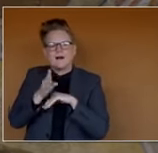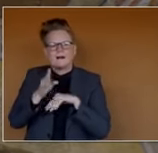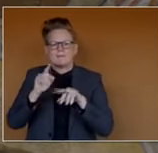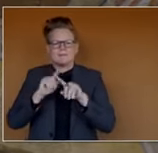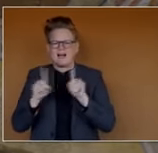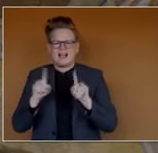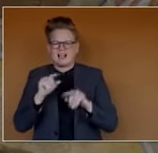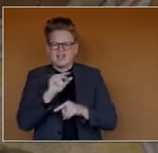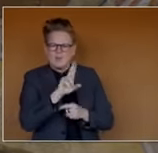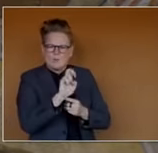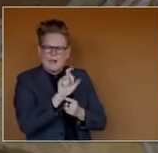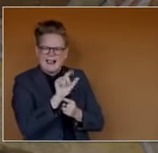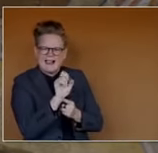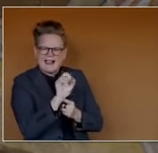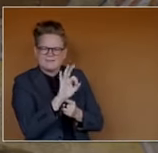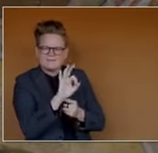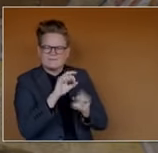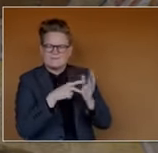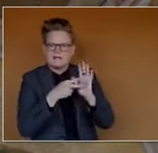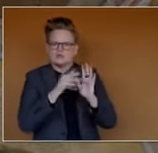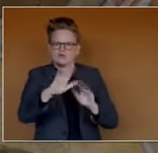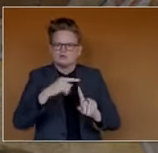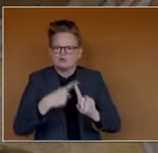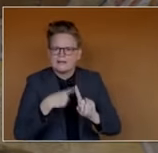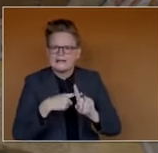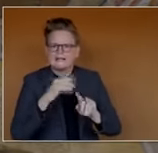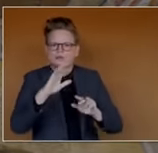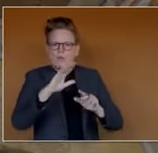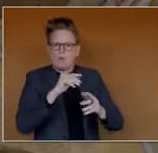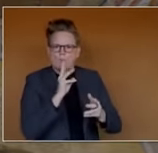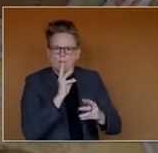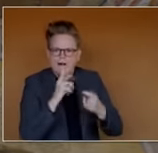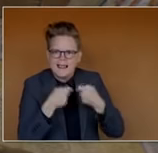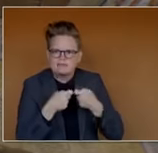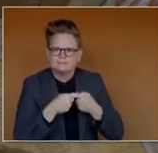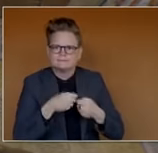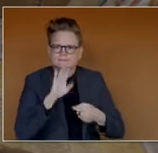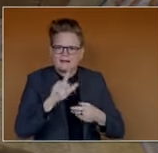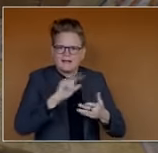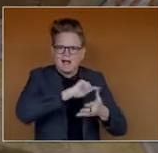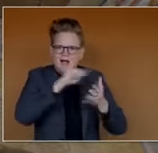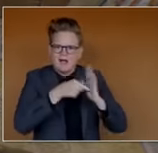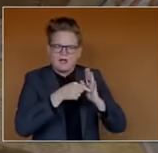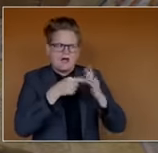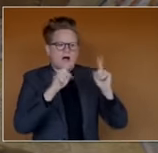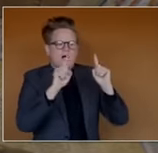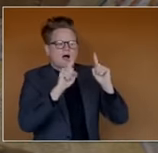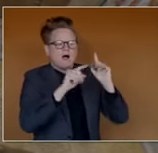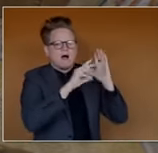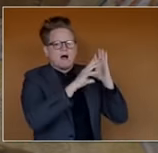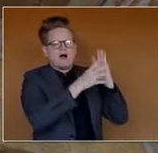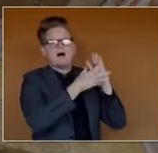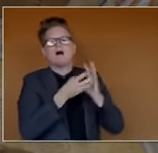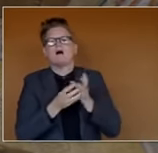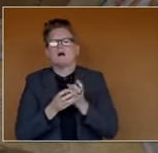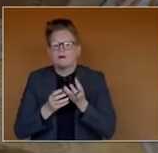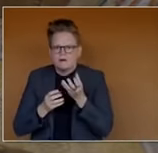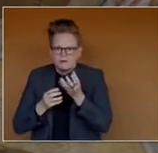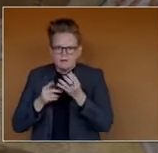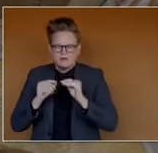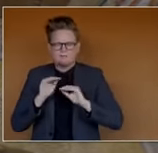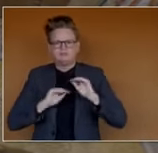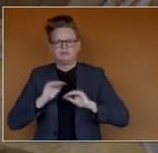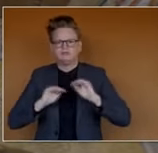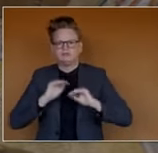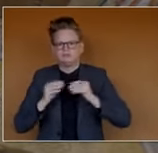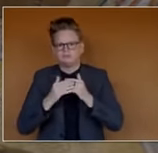need. And this is just the first of many announcements this week across the spectrum that amplify the